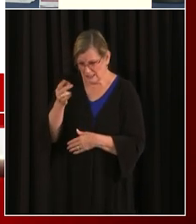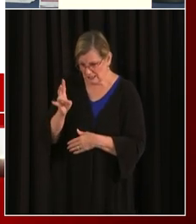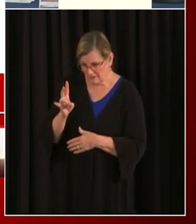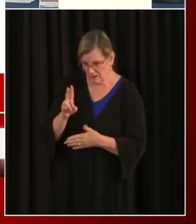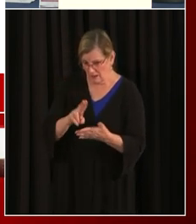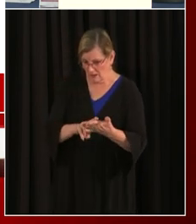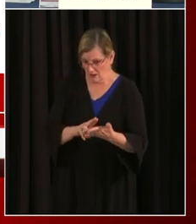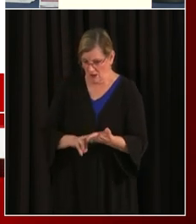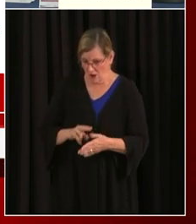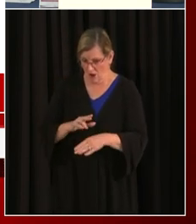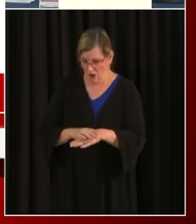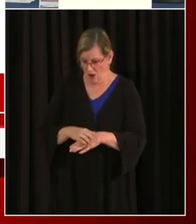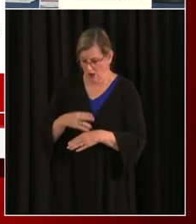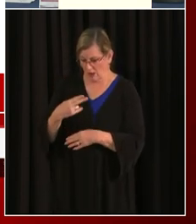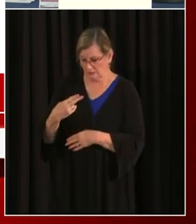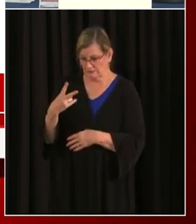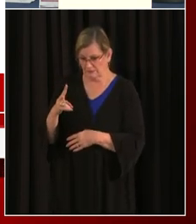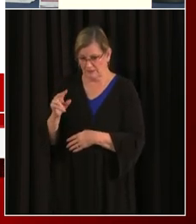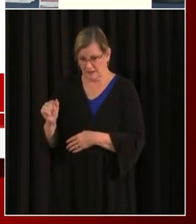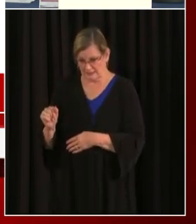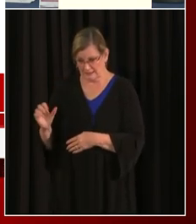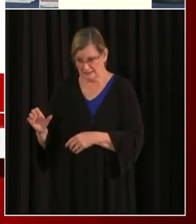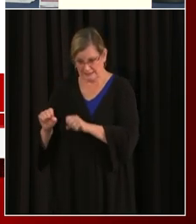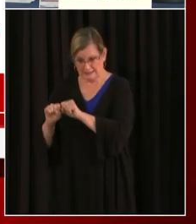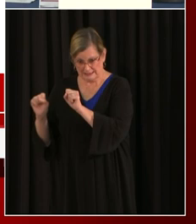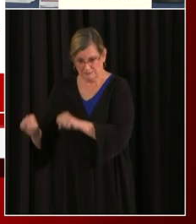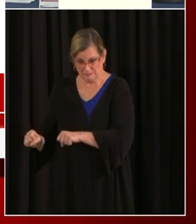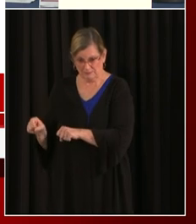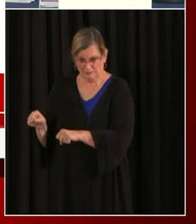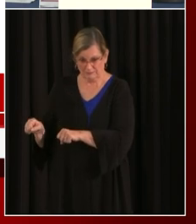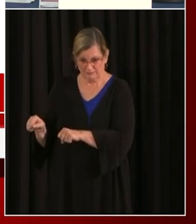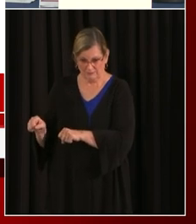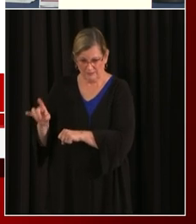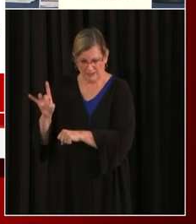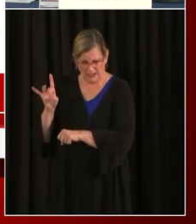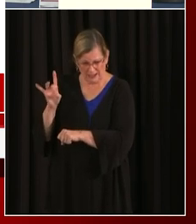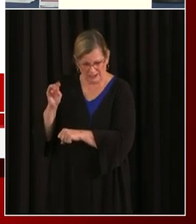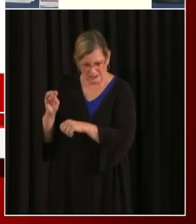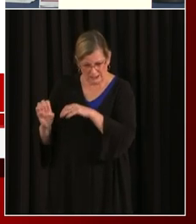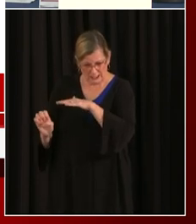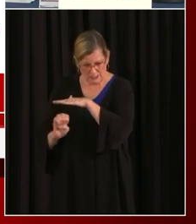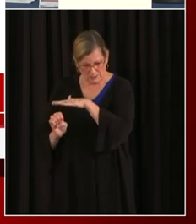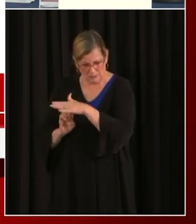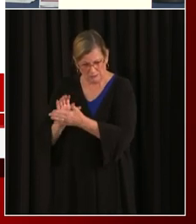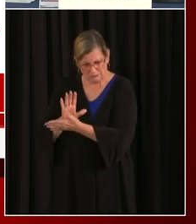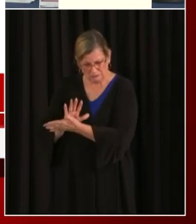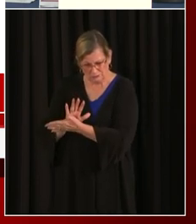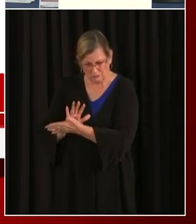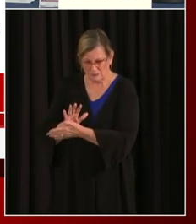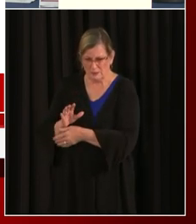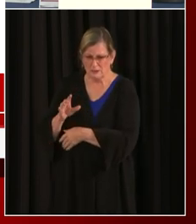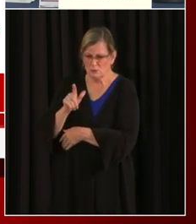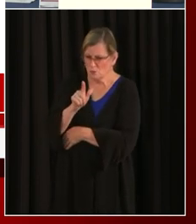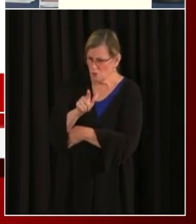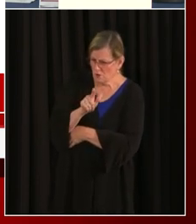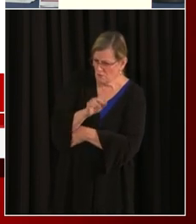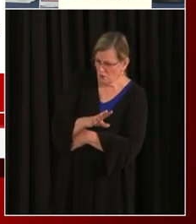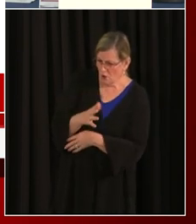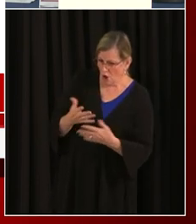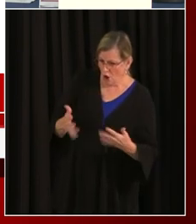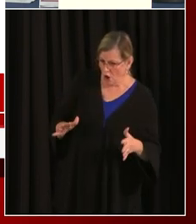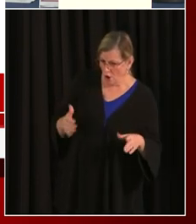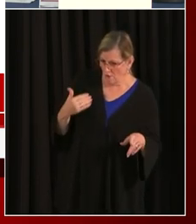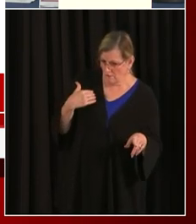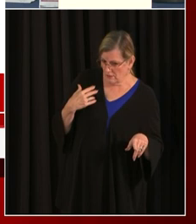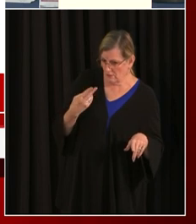our HVAC systems. And of our 80 elementary schools, 24 have HVAC work orders